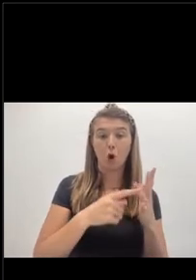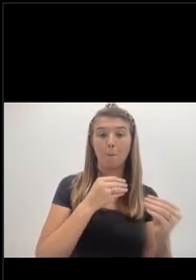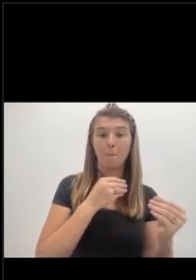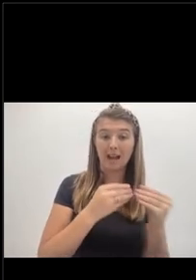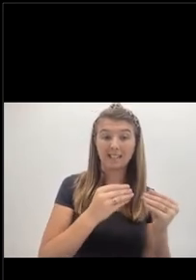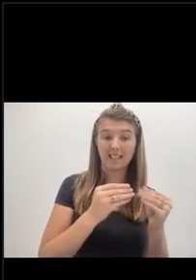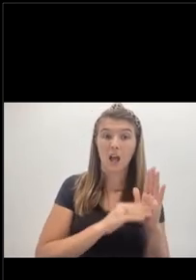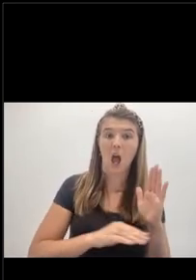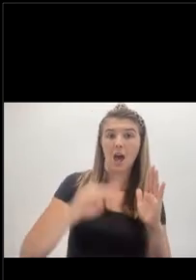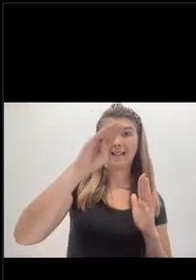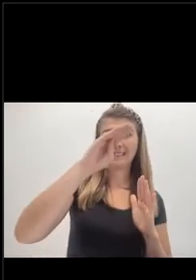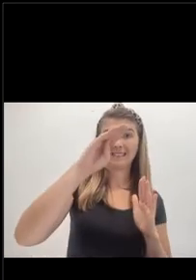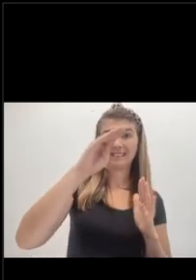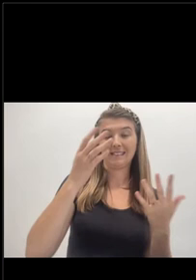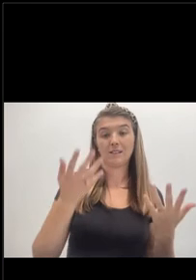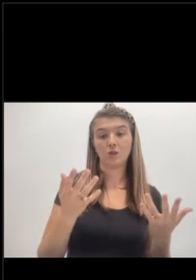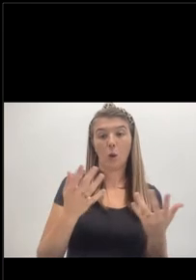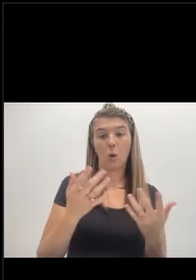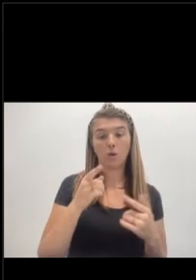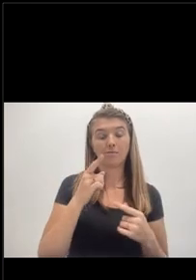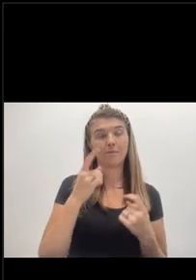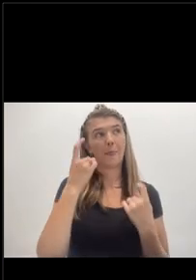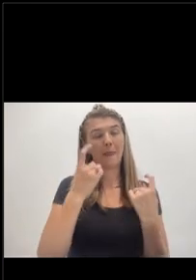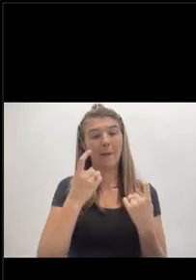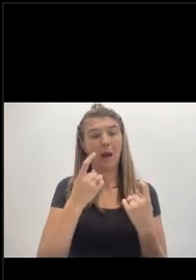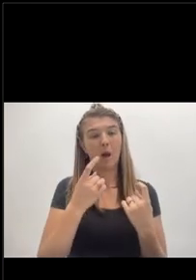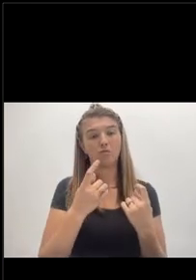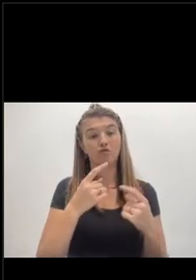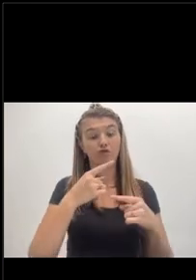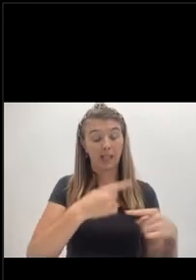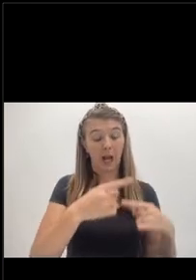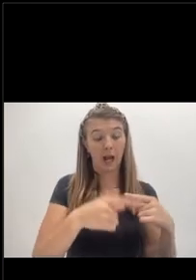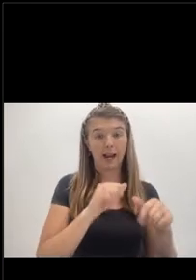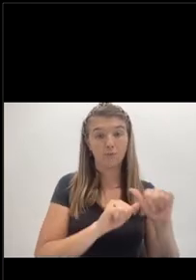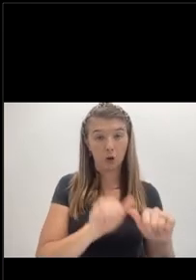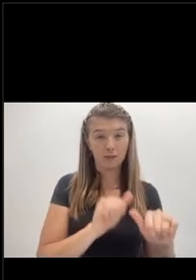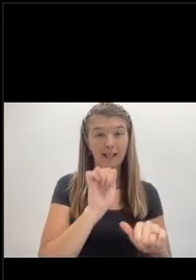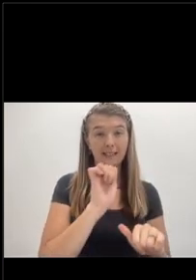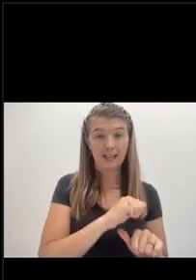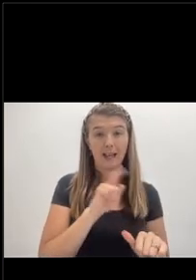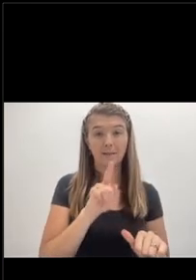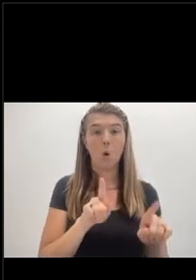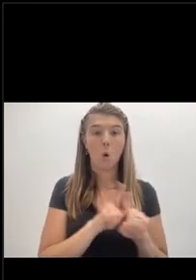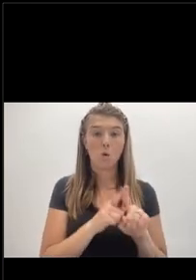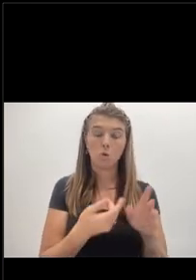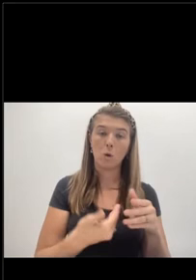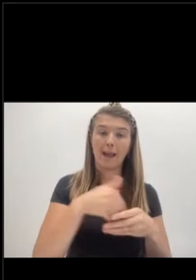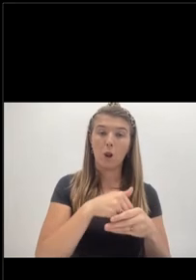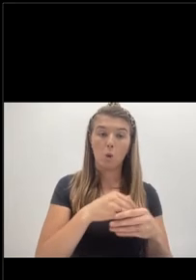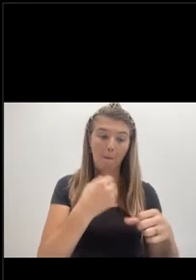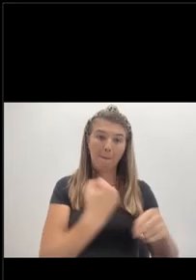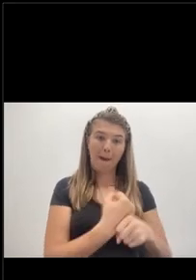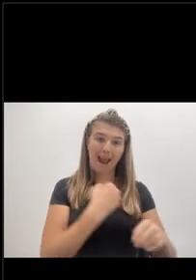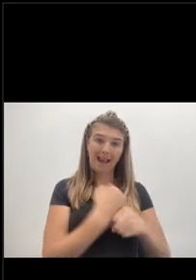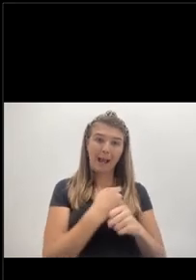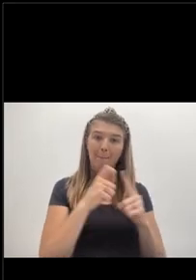considers not only the recycling process, but it also considers the making of the polymer,